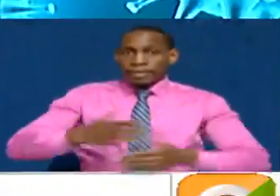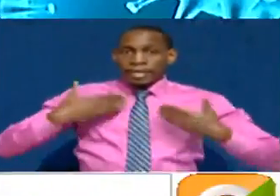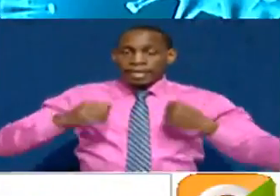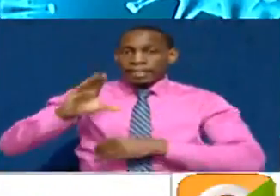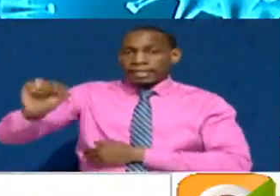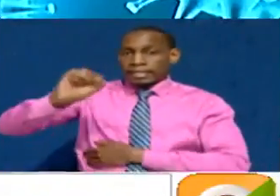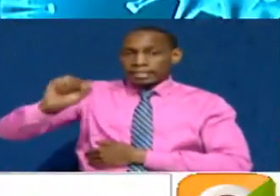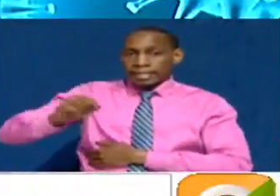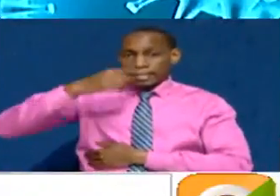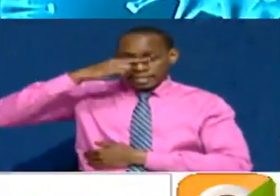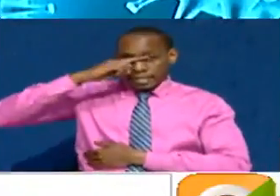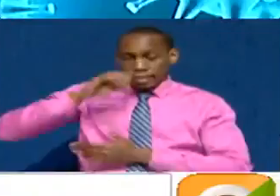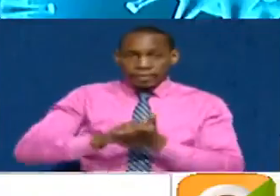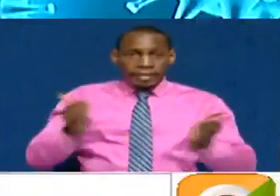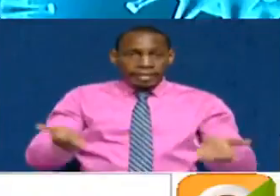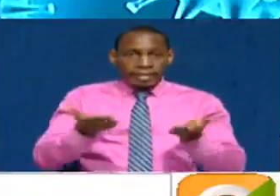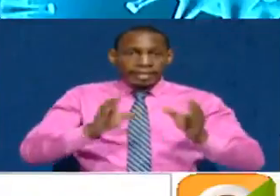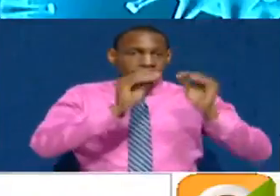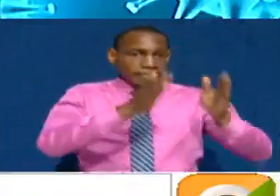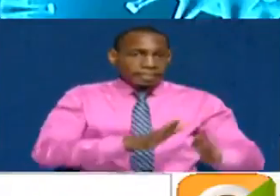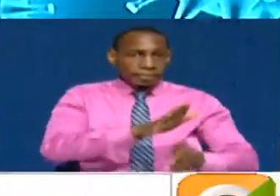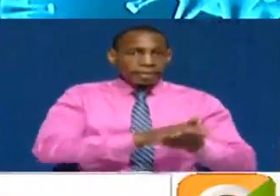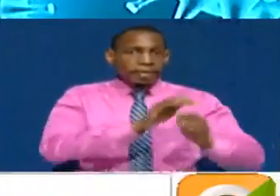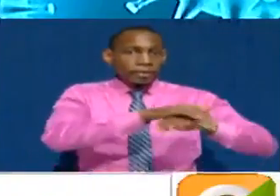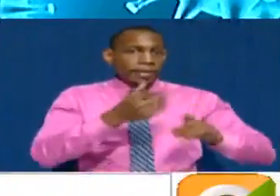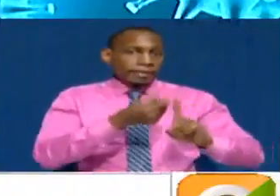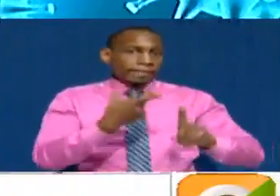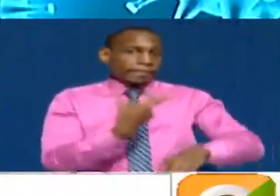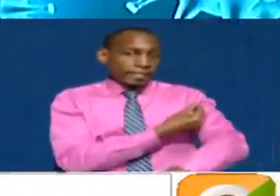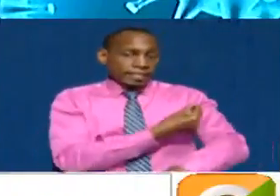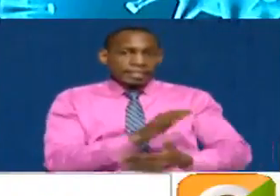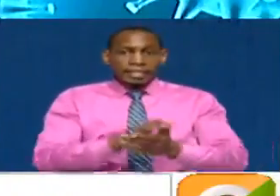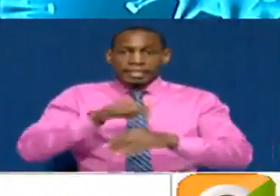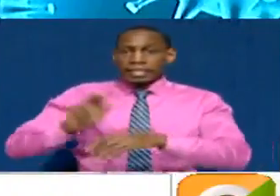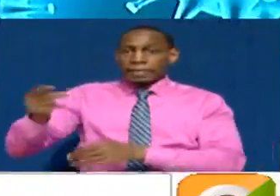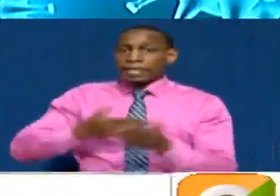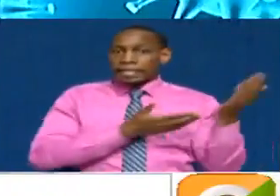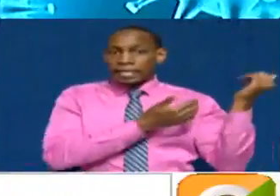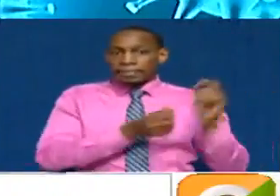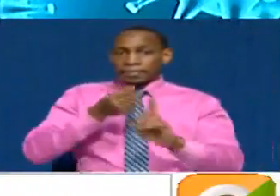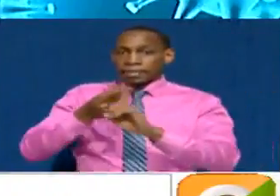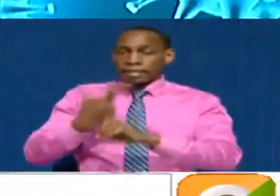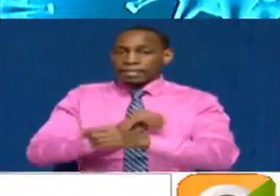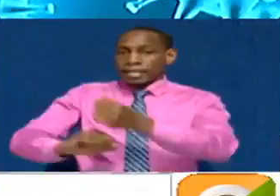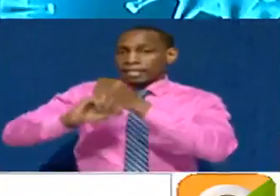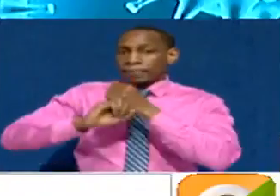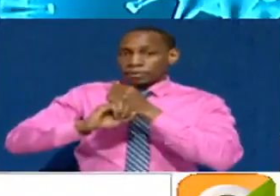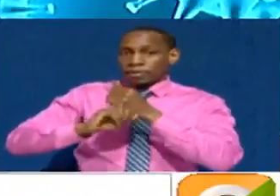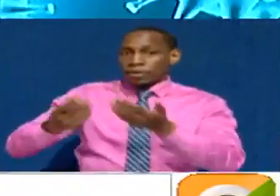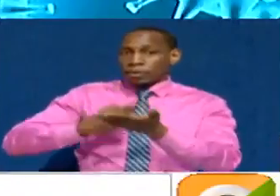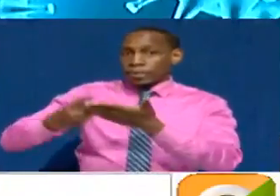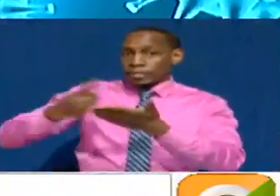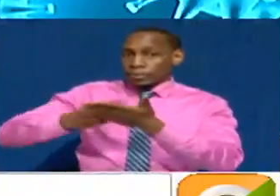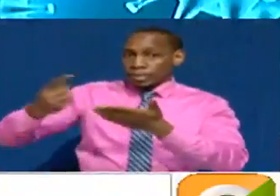Health Cabinet Secretary Mutahi Kagwe is urging teachers to get vaccinated as the country expects a vaccine boost in the